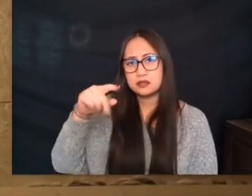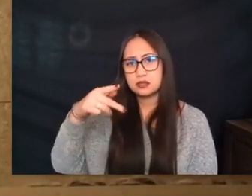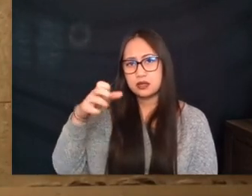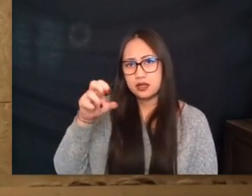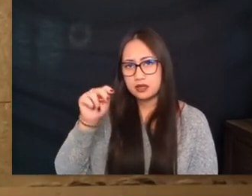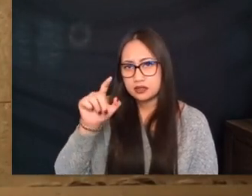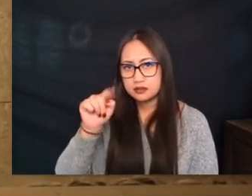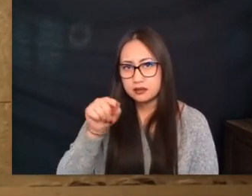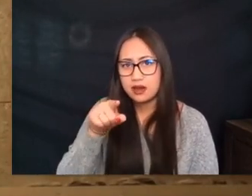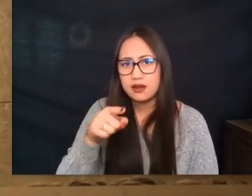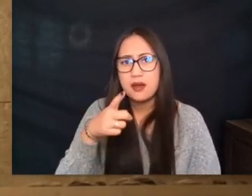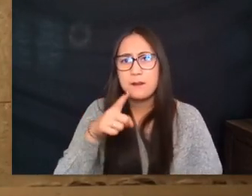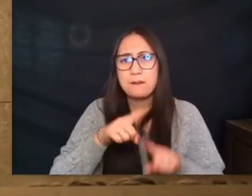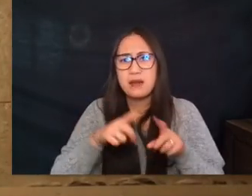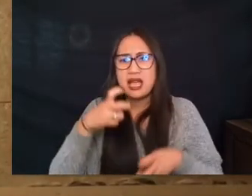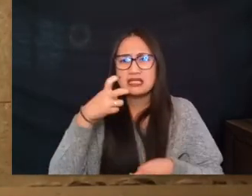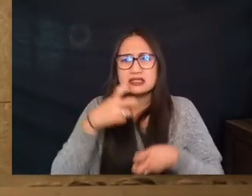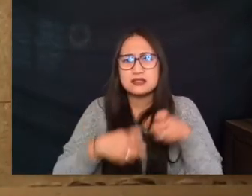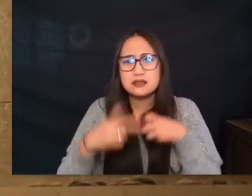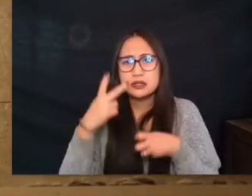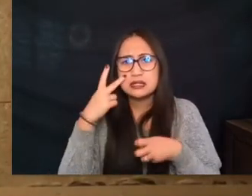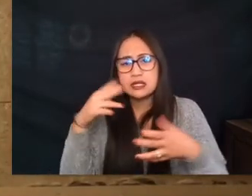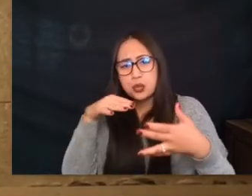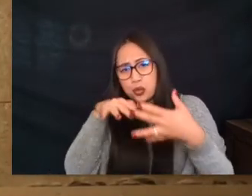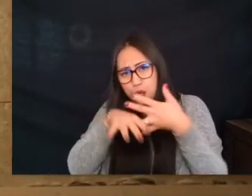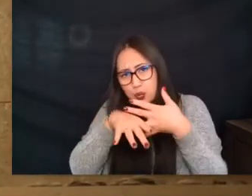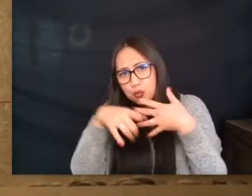much more difficult it is for you to see my hand through it.